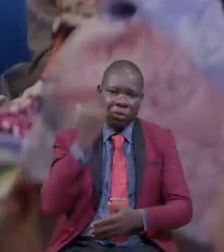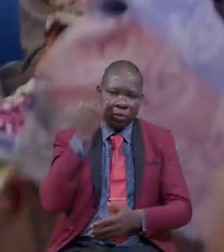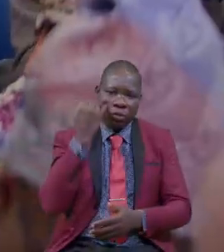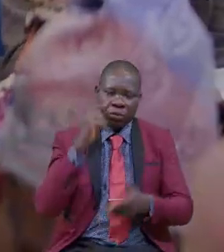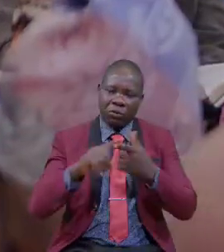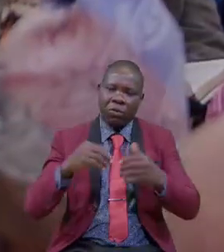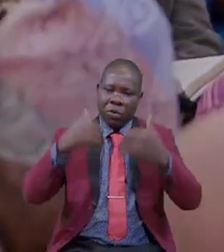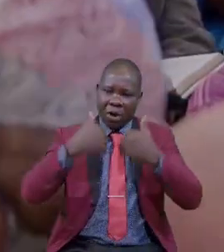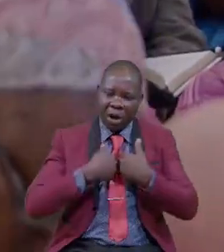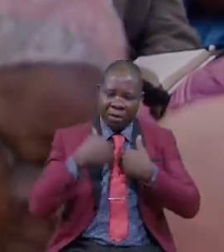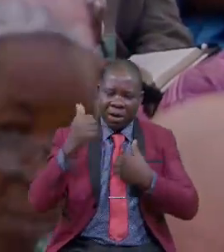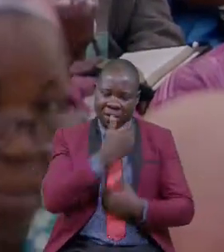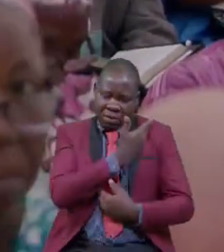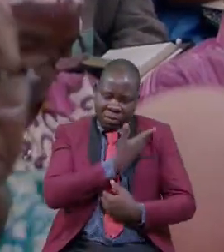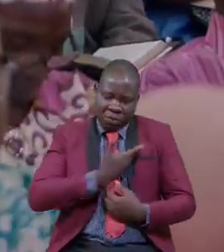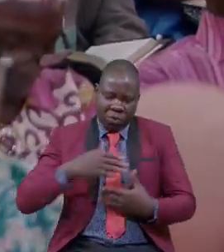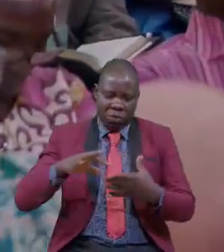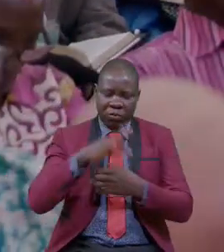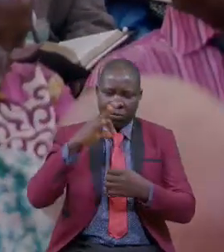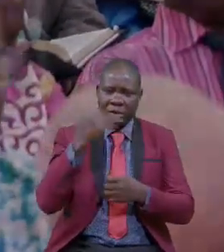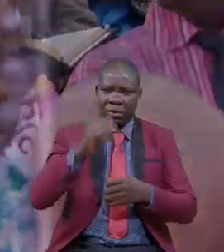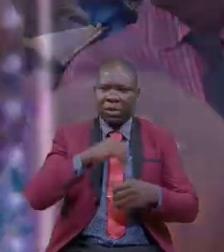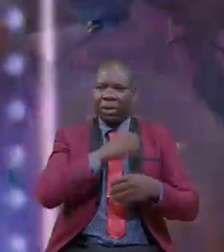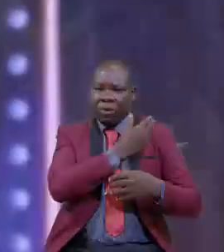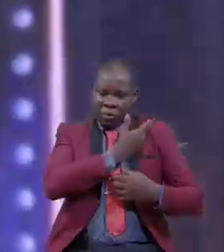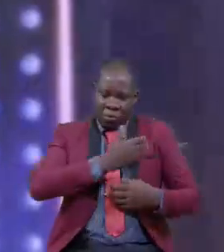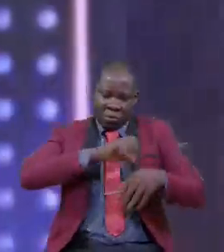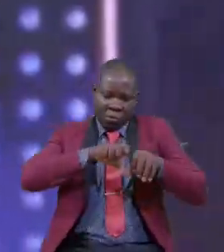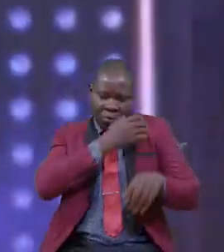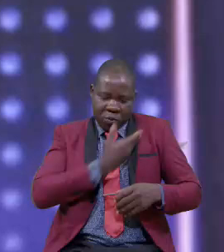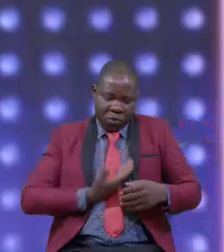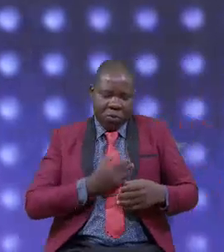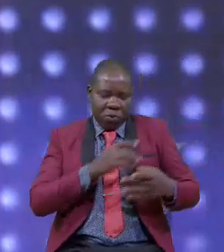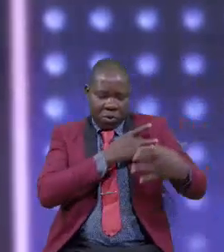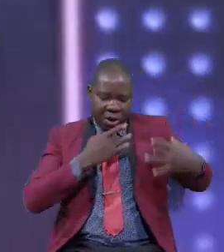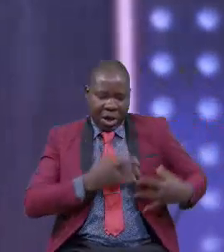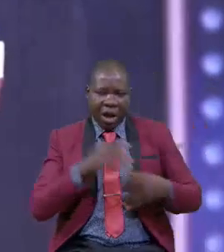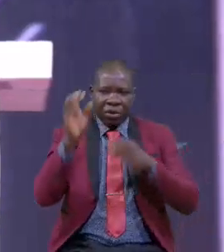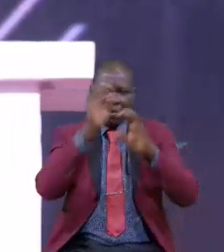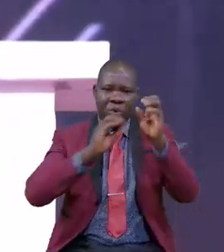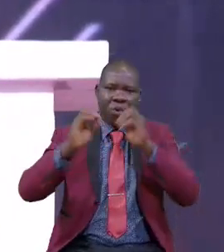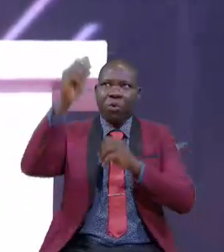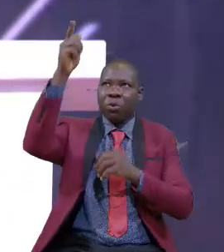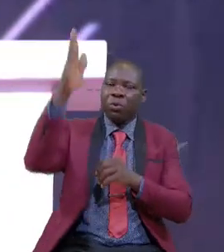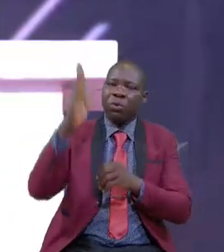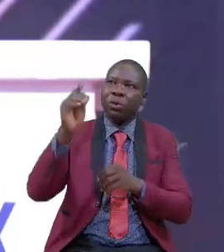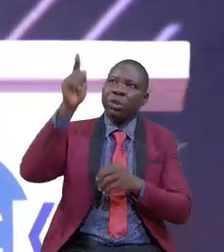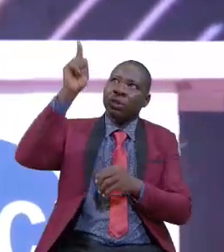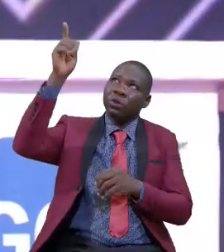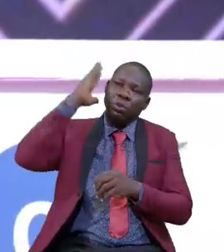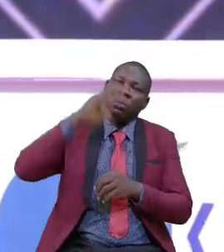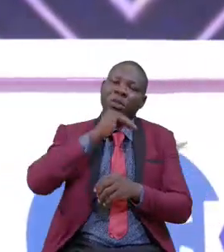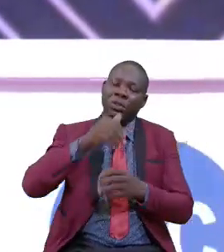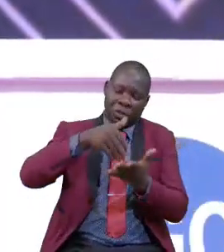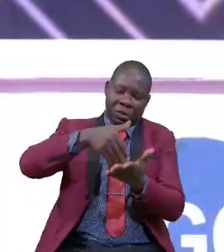a contrite heart, oh God, thou wilt not despise. And then